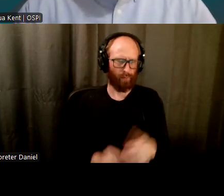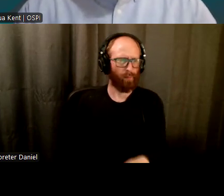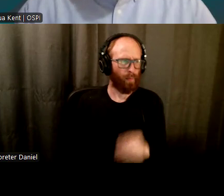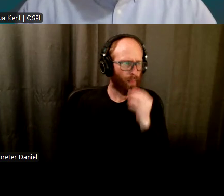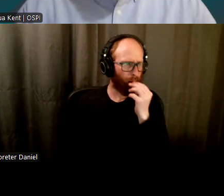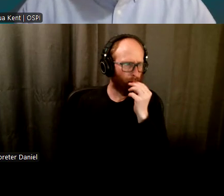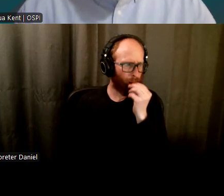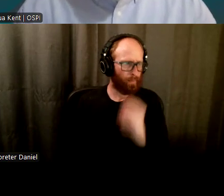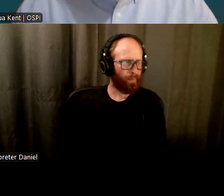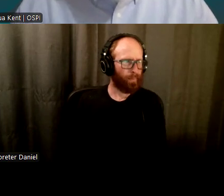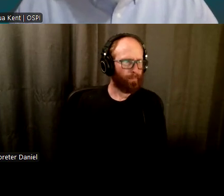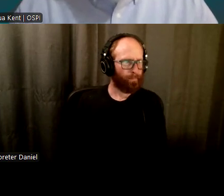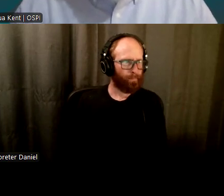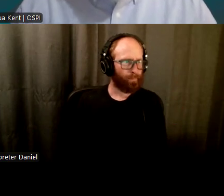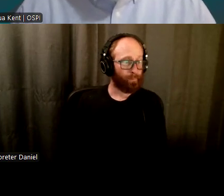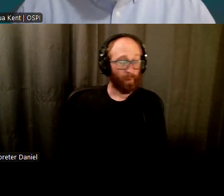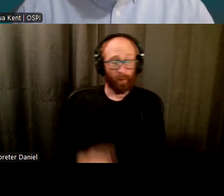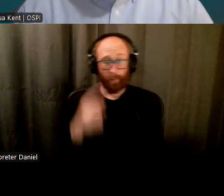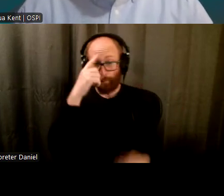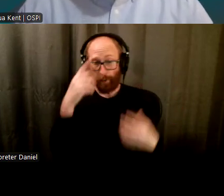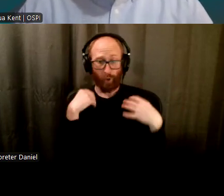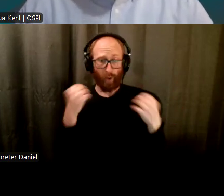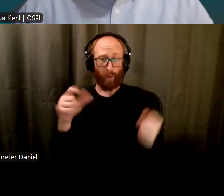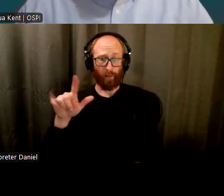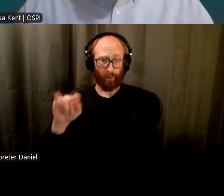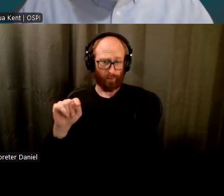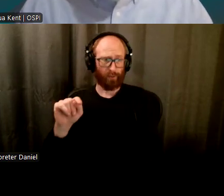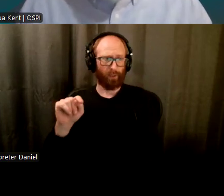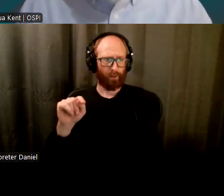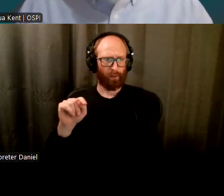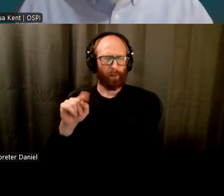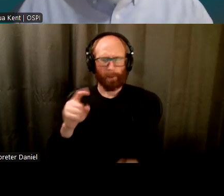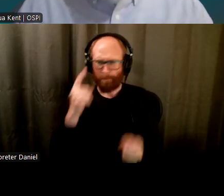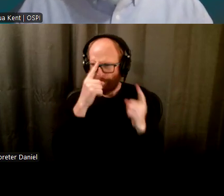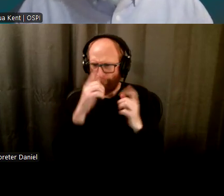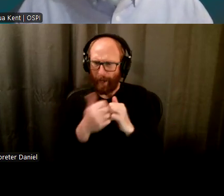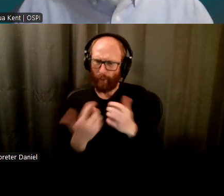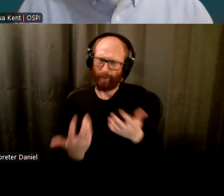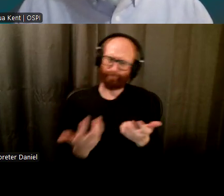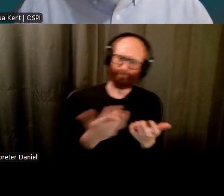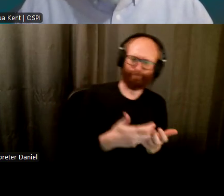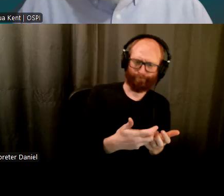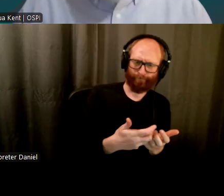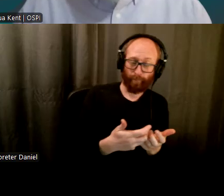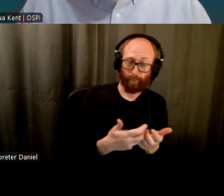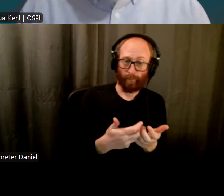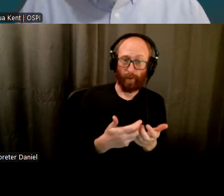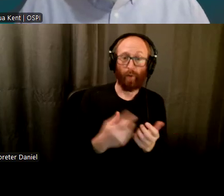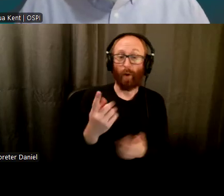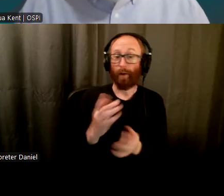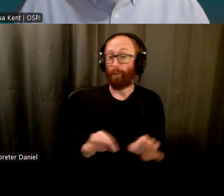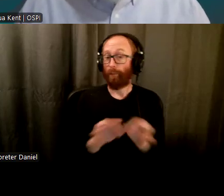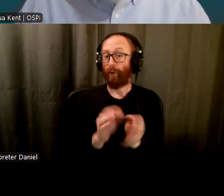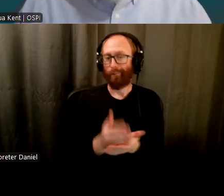So when you're speaking to mental health literacy, you really got to think about how it can be integrated. And social emotional learning is a really important aspect of